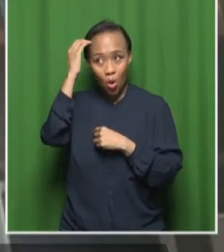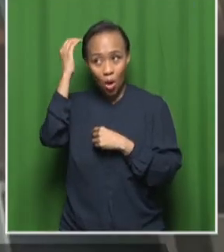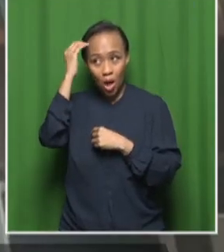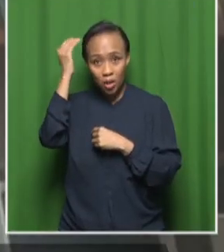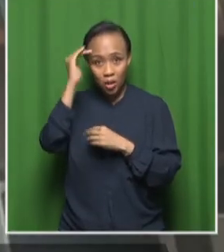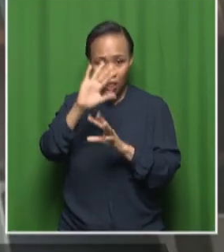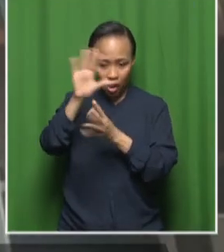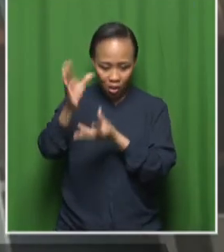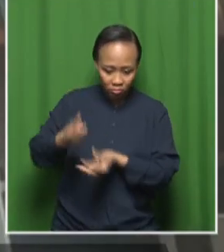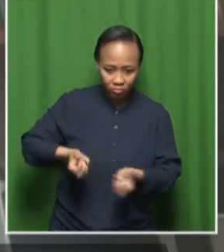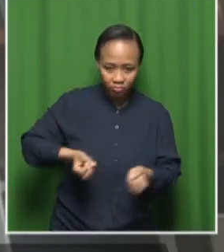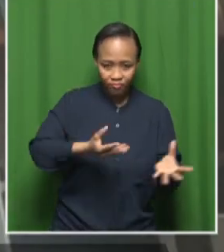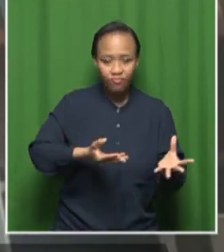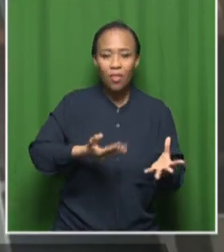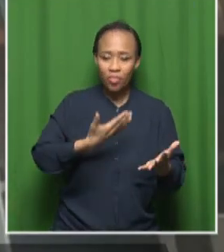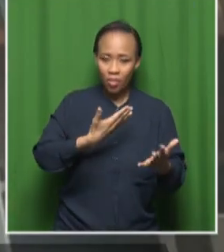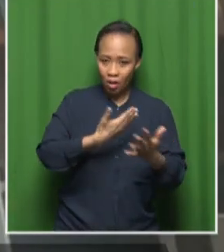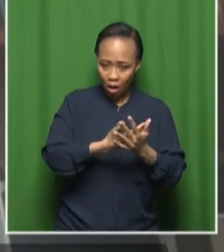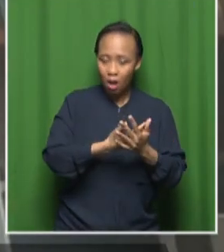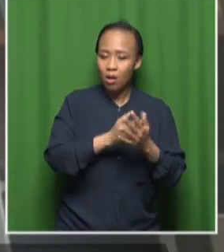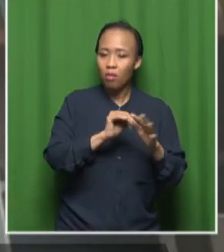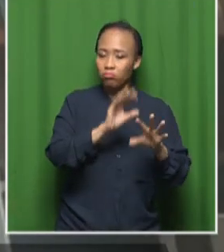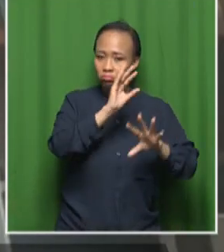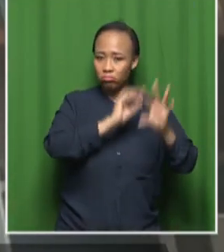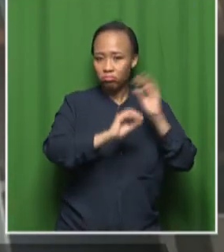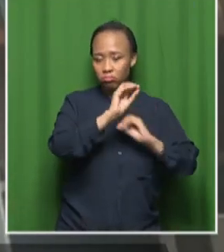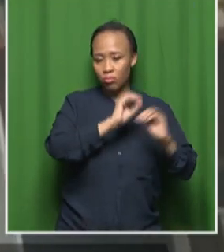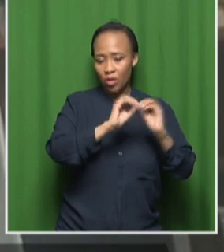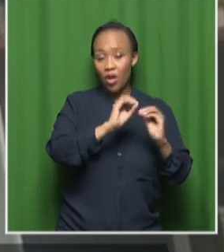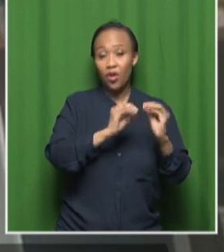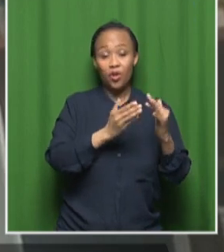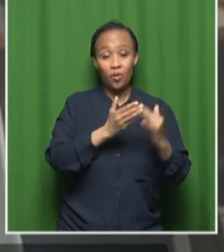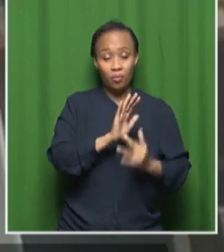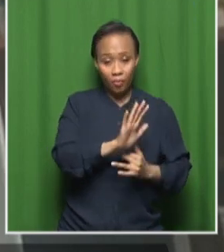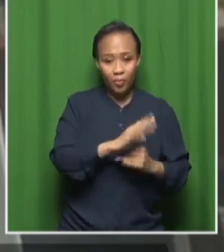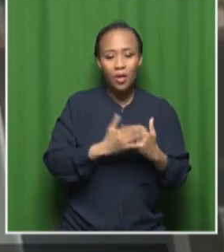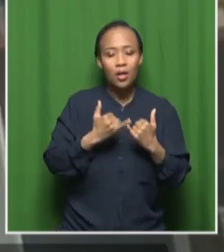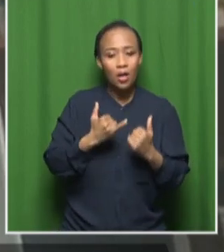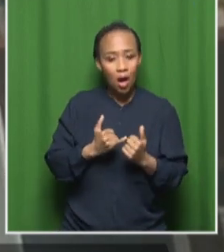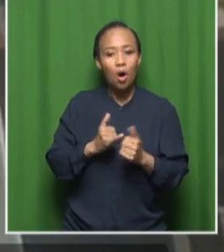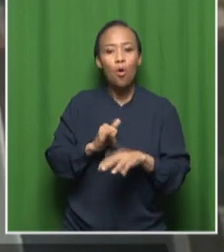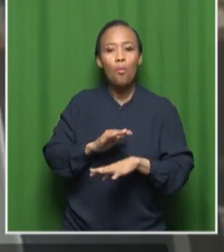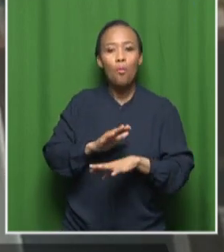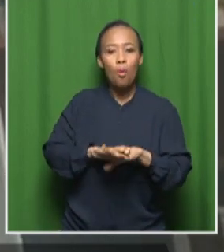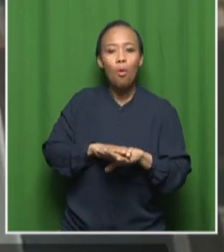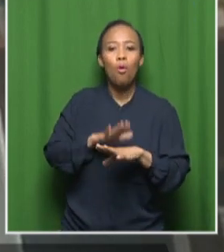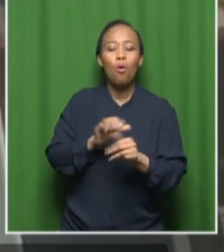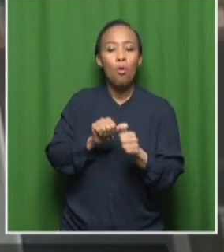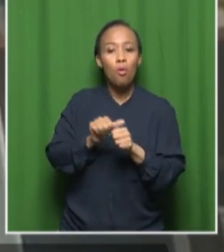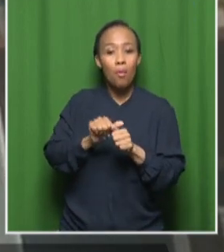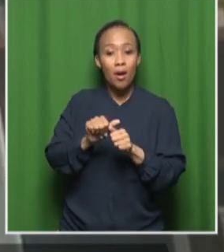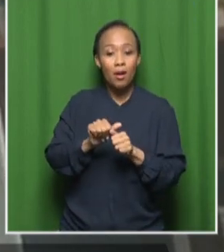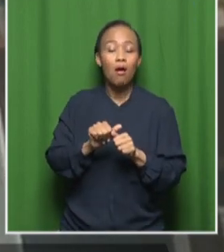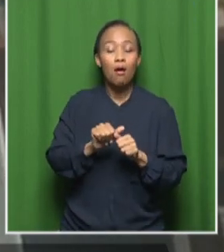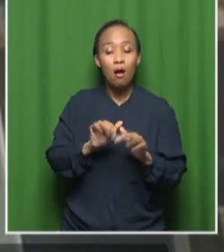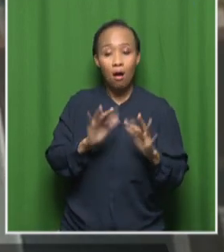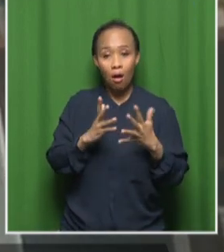them together with what they know. And the results are far better when students are taught in their own